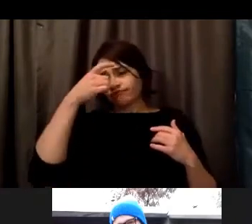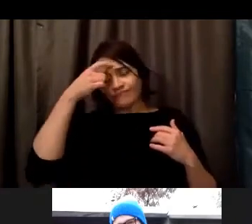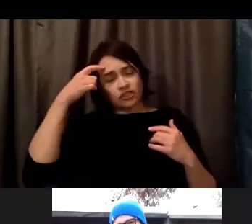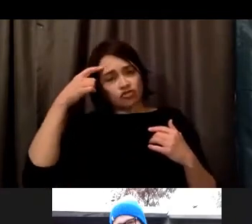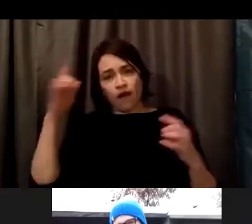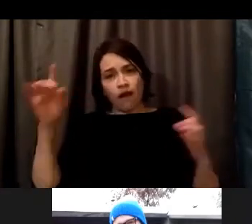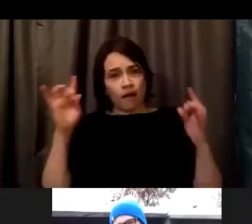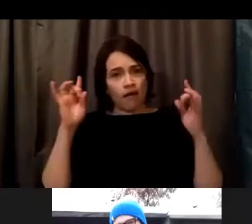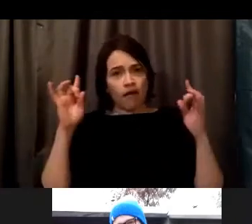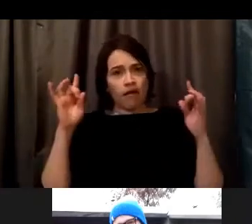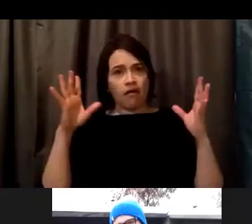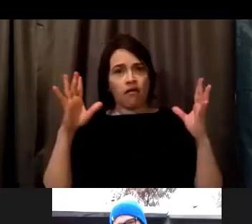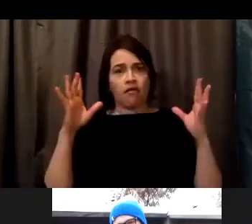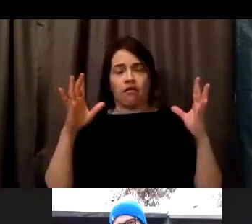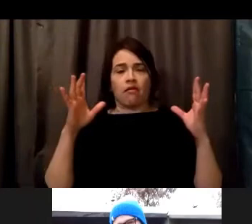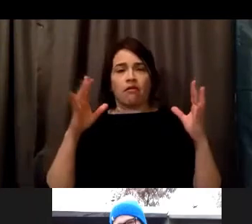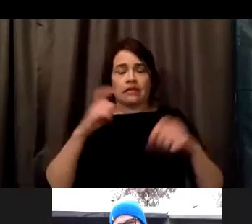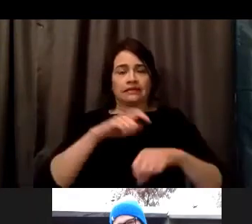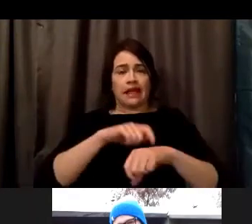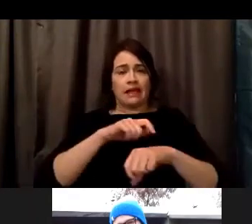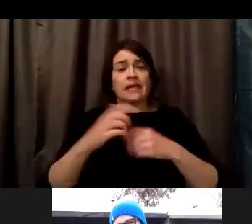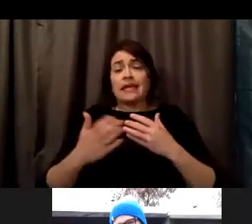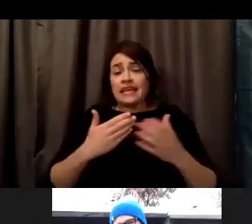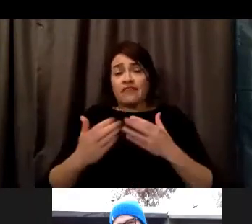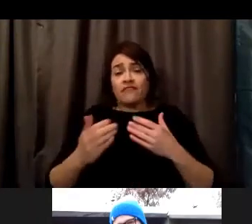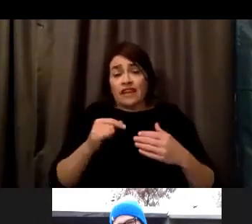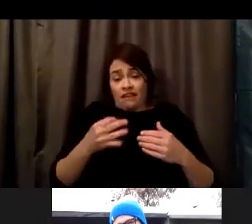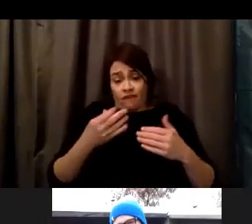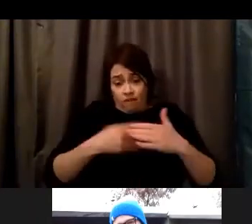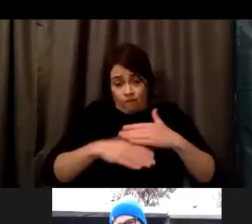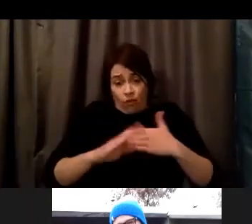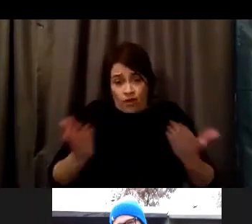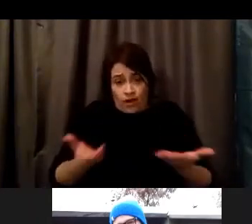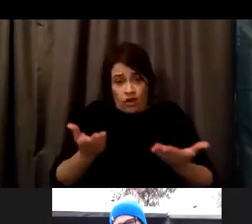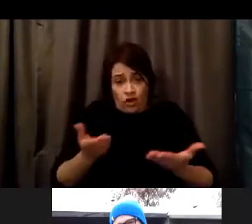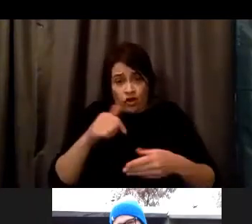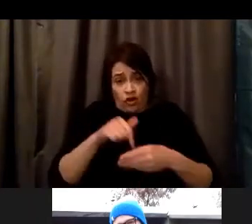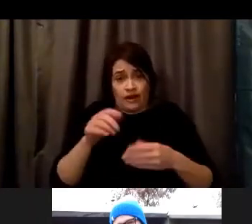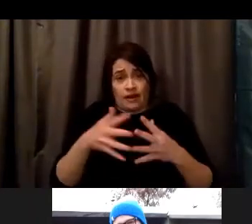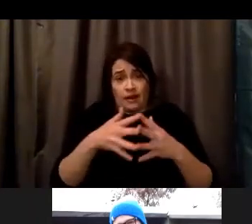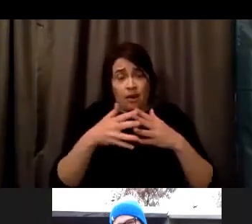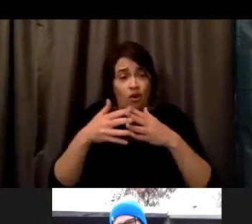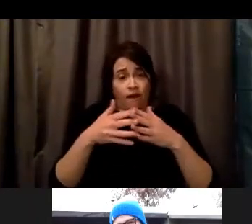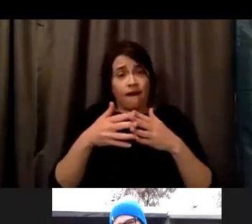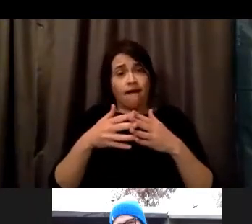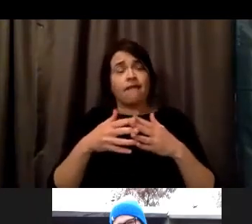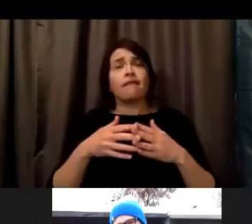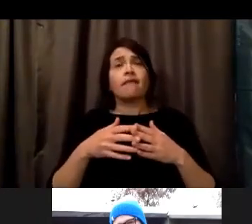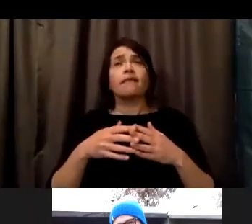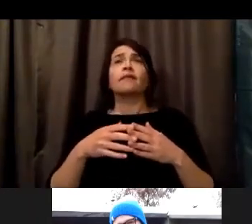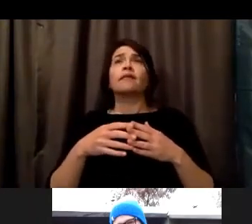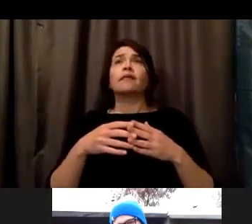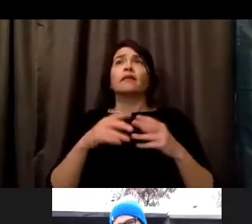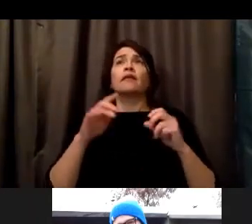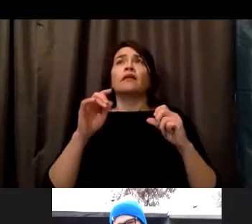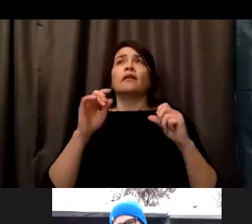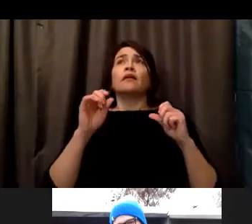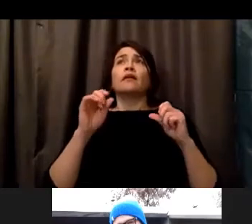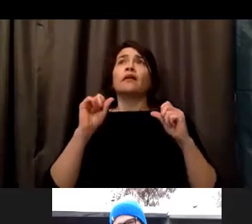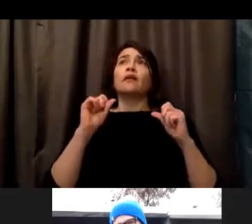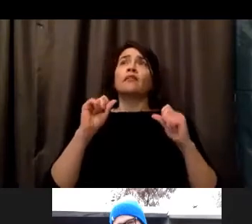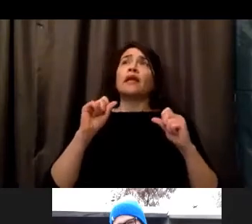American born, can empathize with genocide survivors who have not